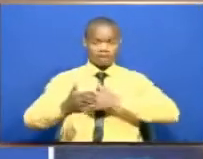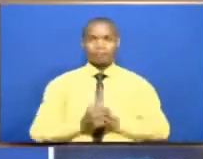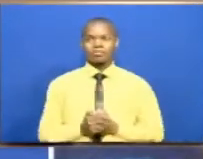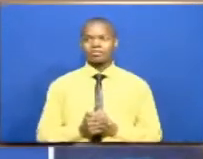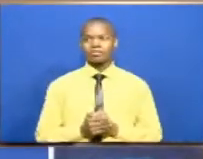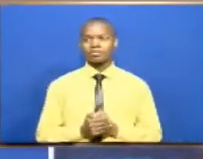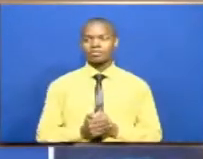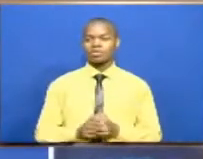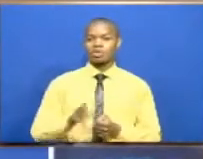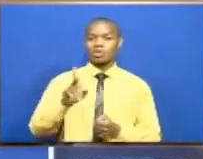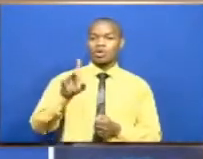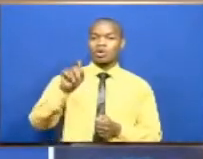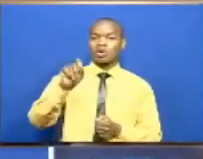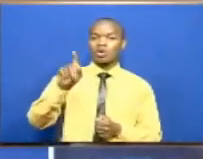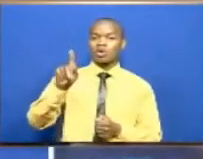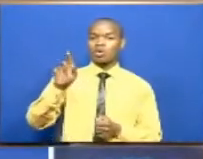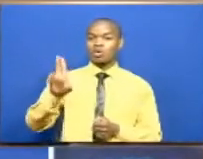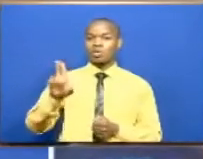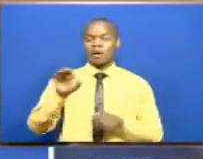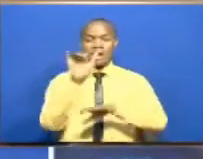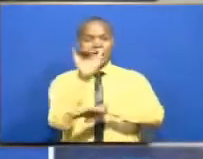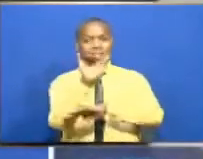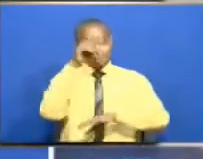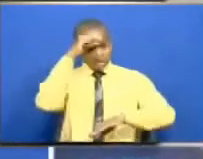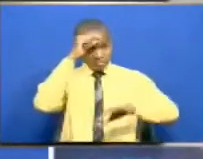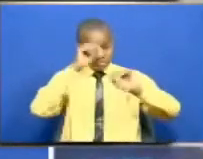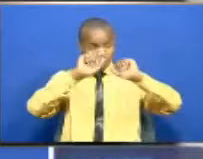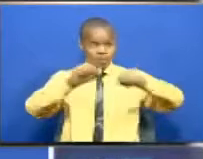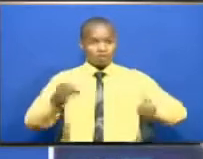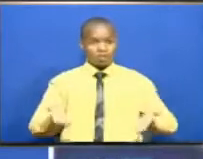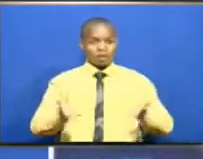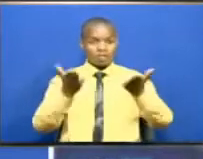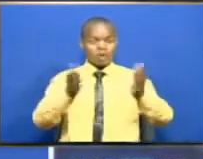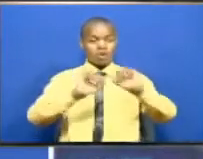Kotut appealed to the government to boost universities in procuring the required